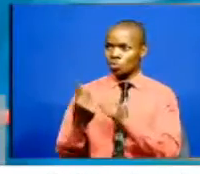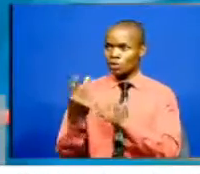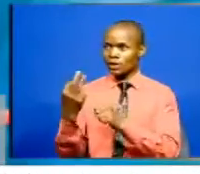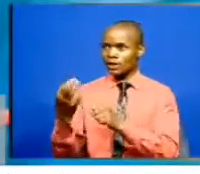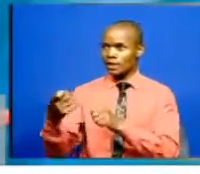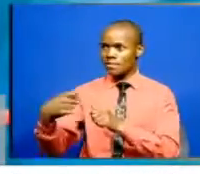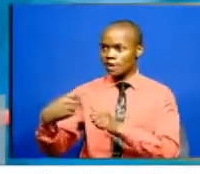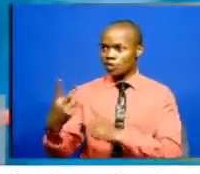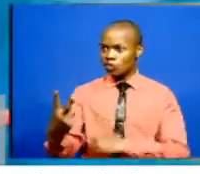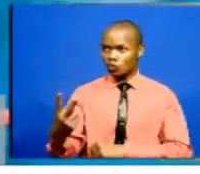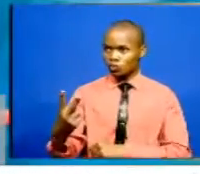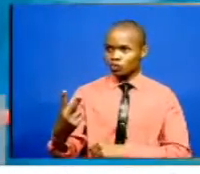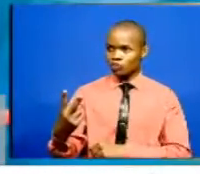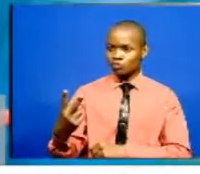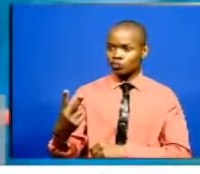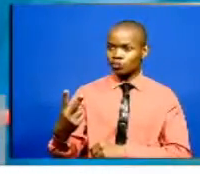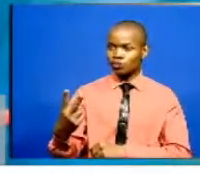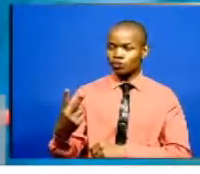really